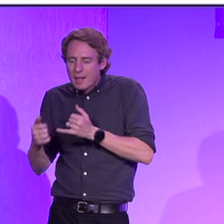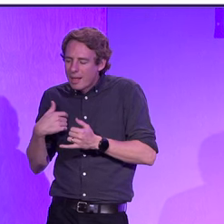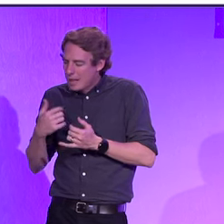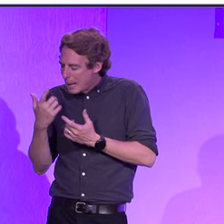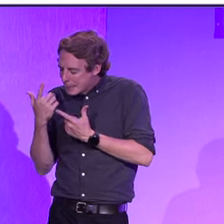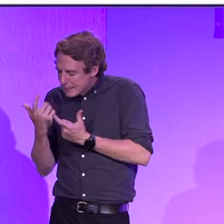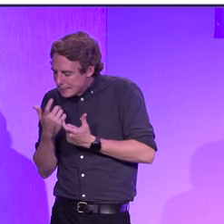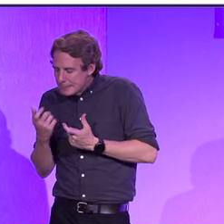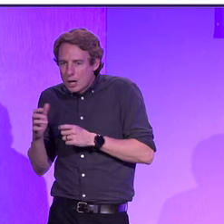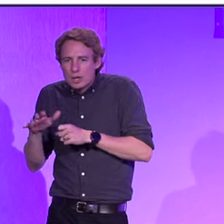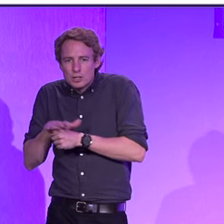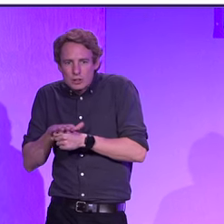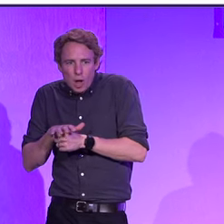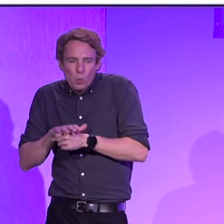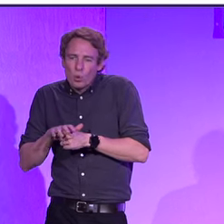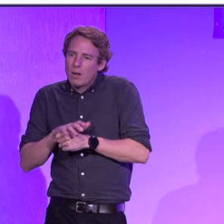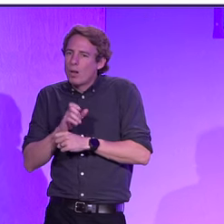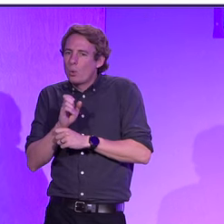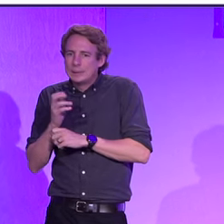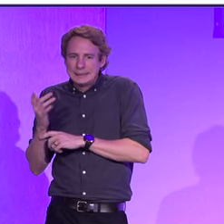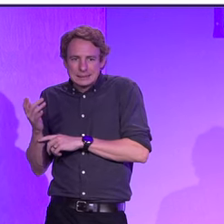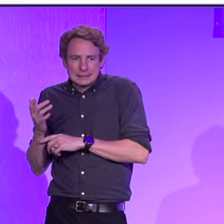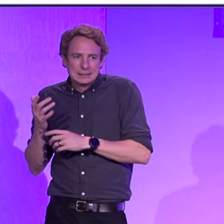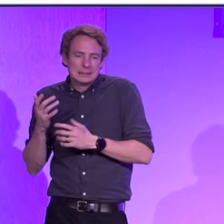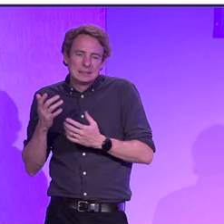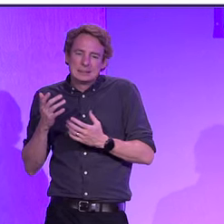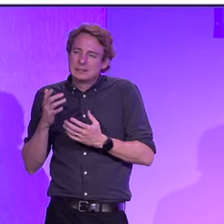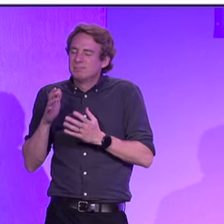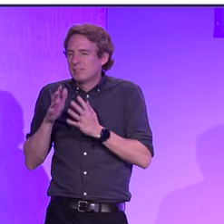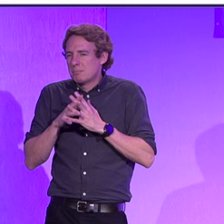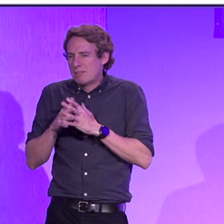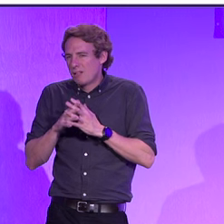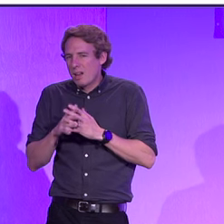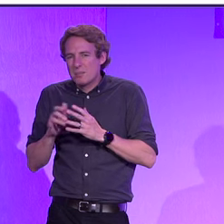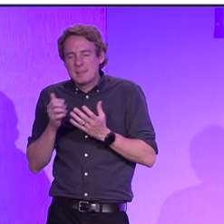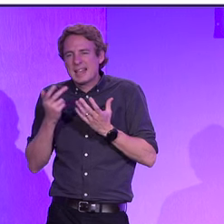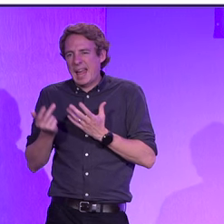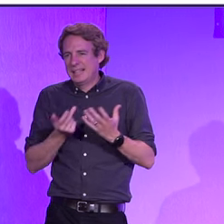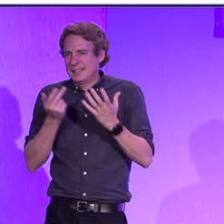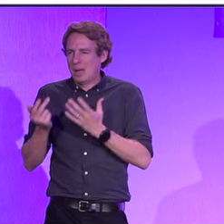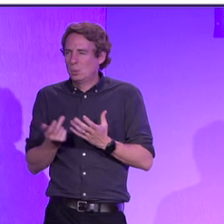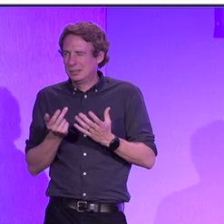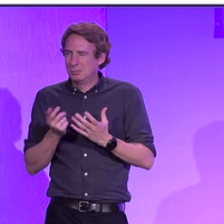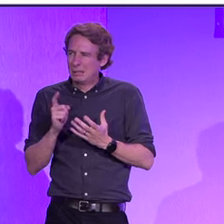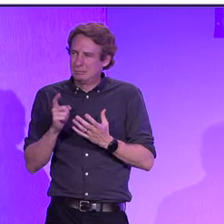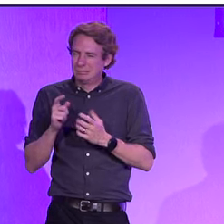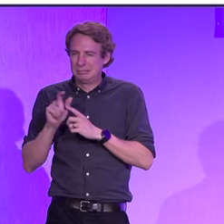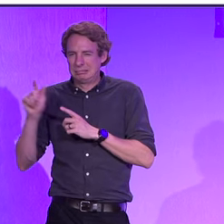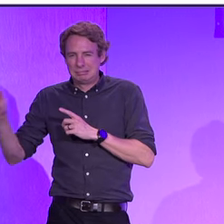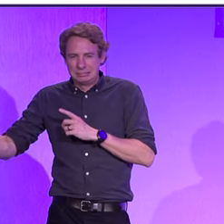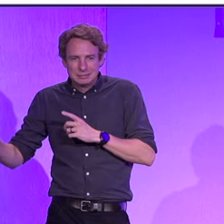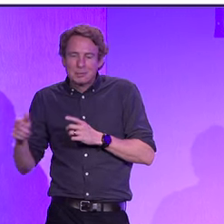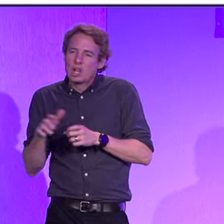from the southeast region from the States, and you know, it was 8 hours away, but it was still like local to